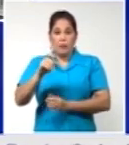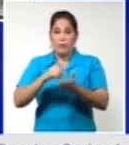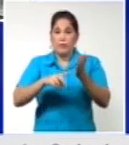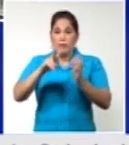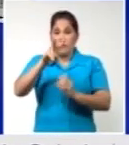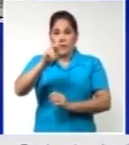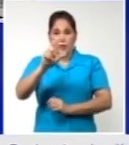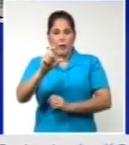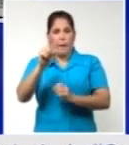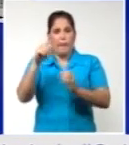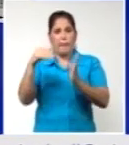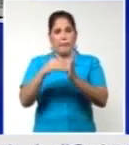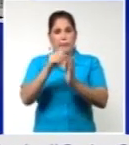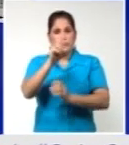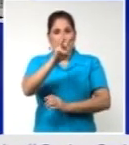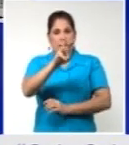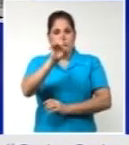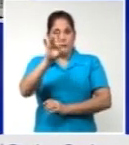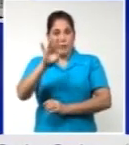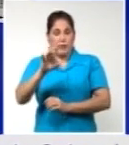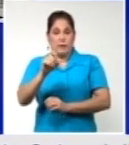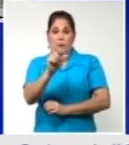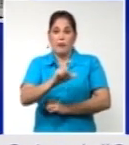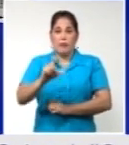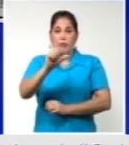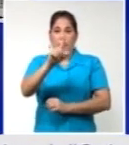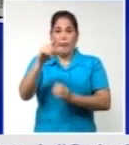1,255, Santiago de Cuba